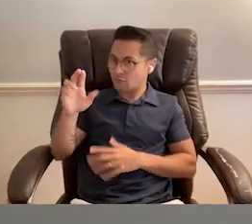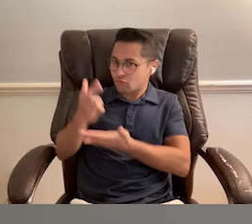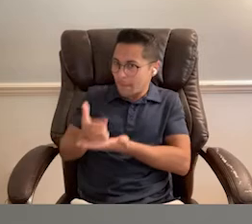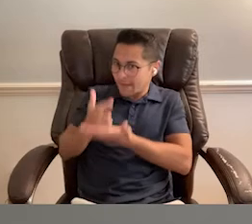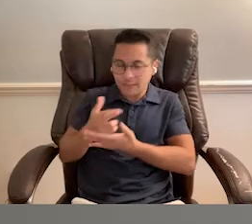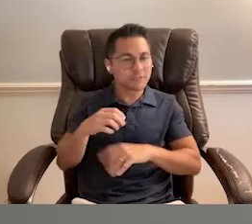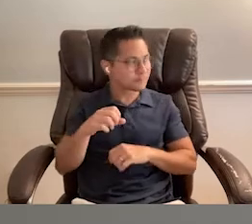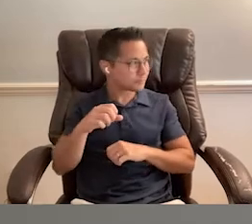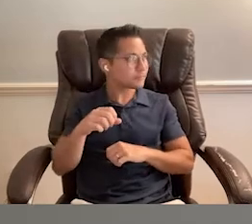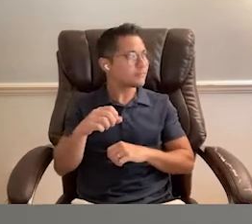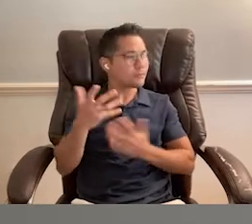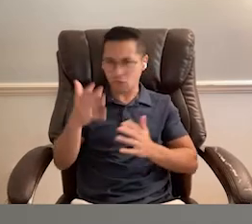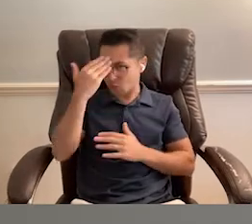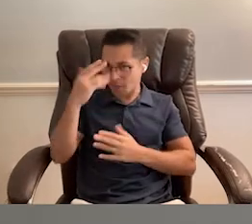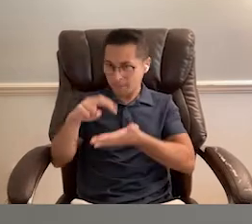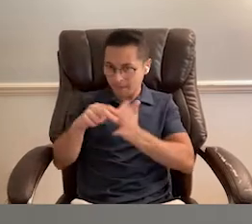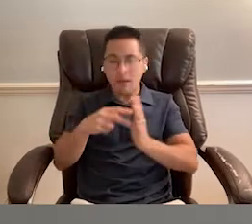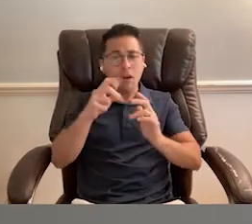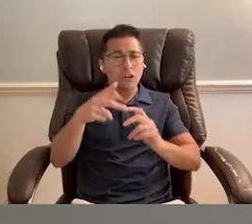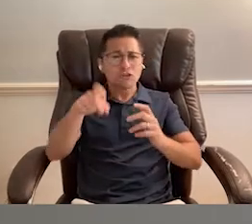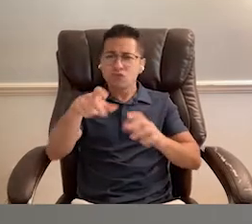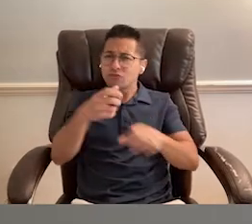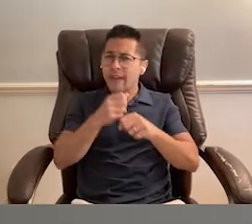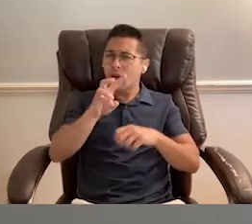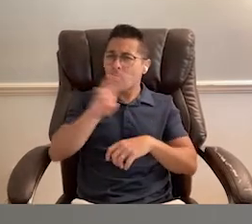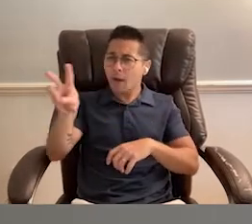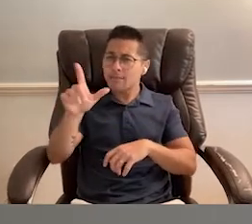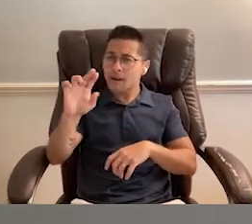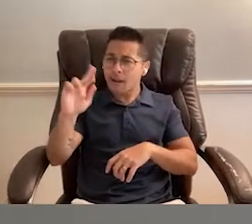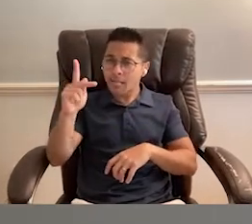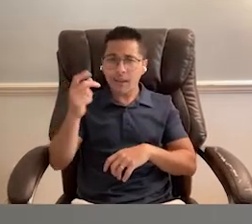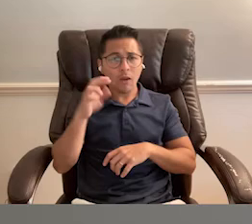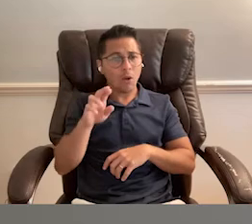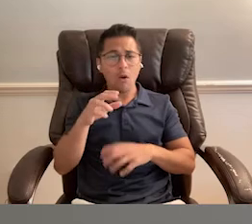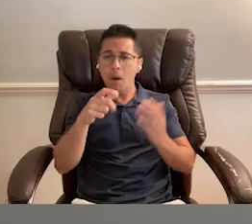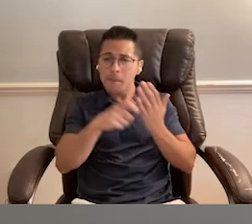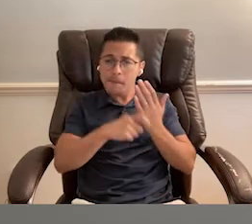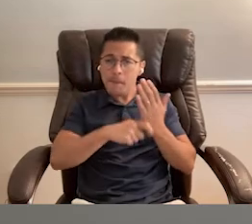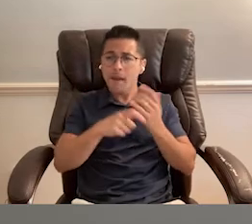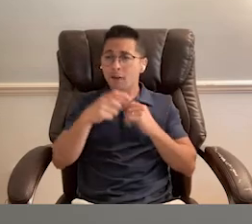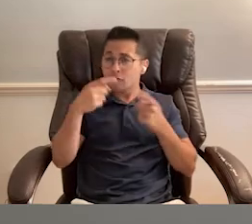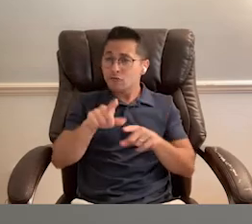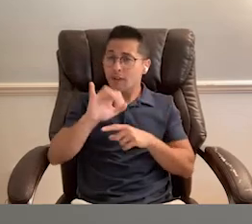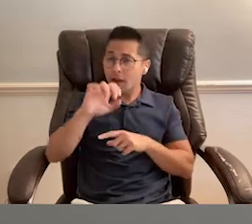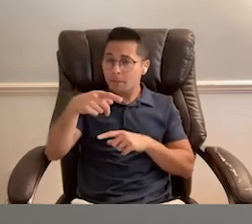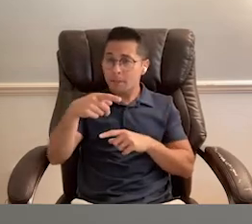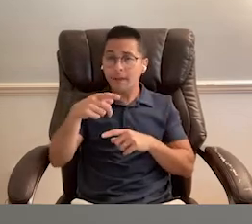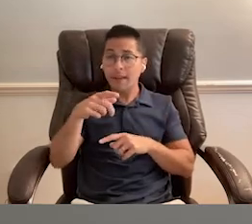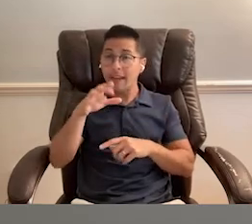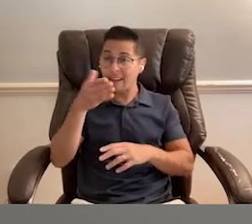So you should be getting either a website link or a packet of information during the IEP as of age 12 and every